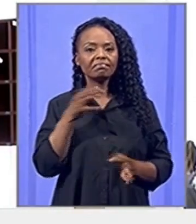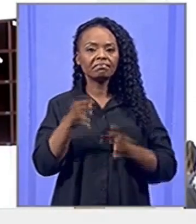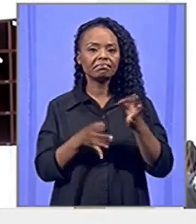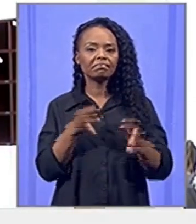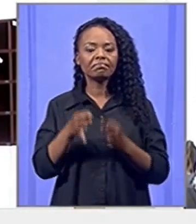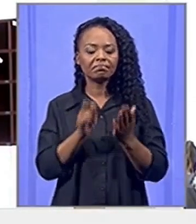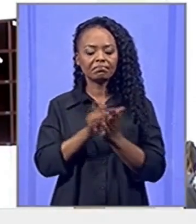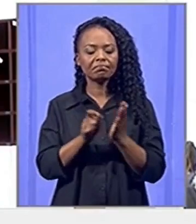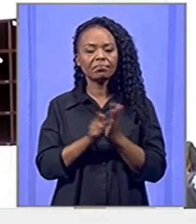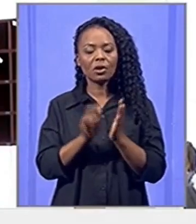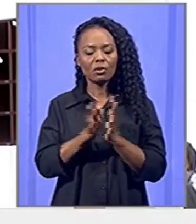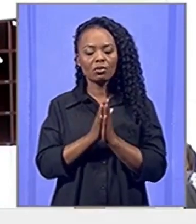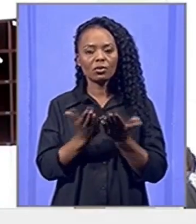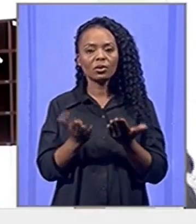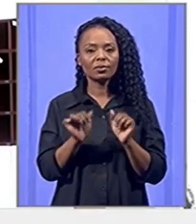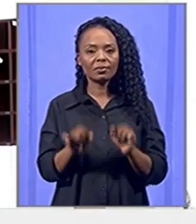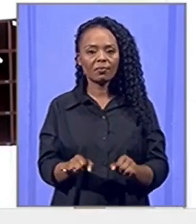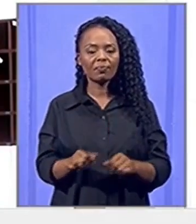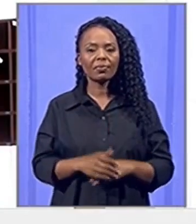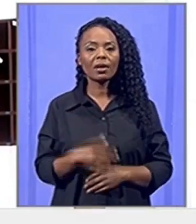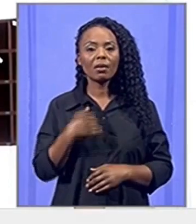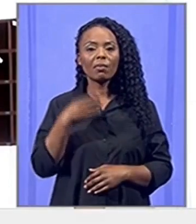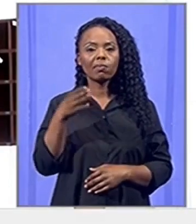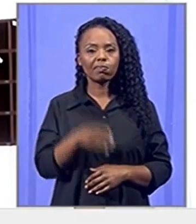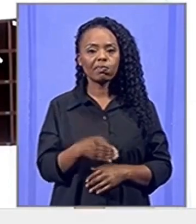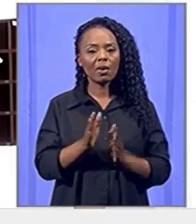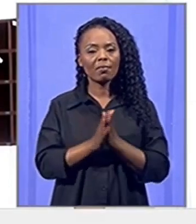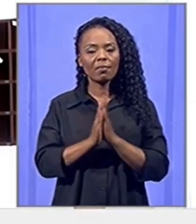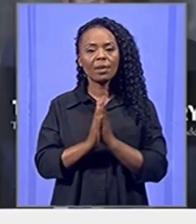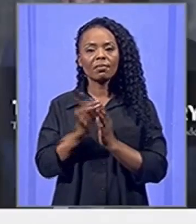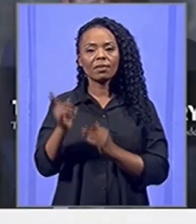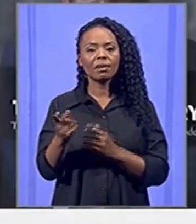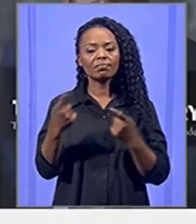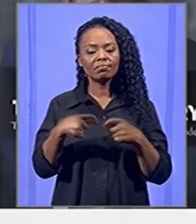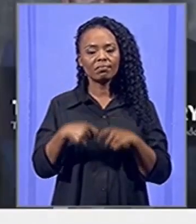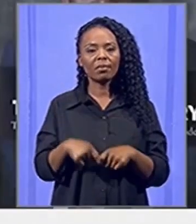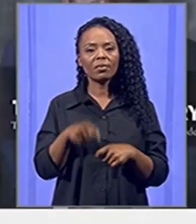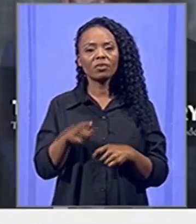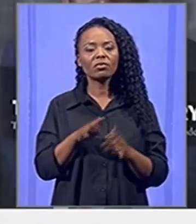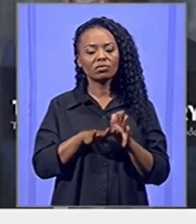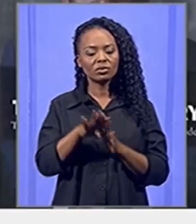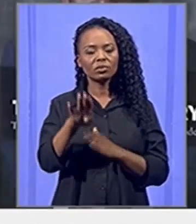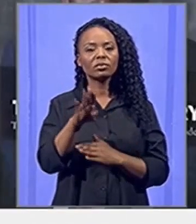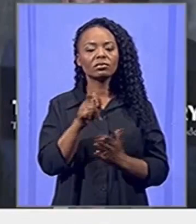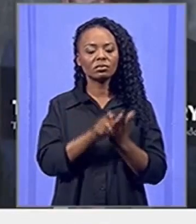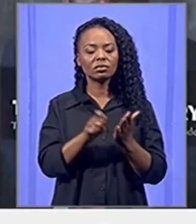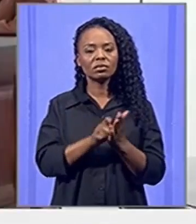buka ke tlile hona mona like ke tlo kopa thuso ya ke ntshetse pele. Dingodi